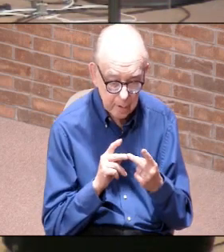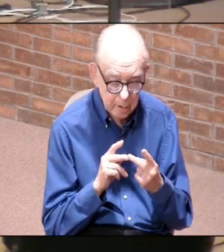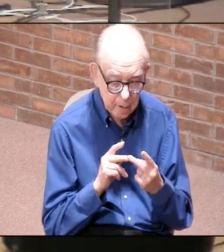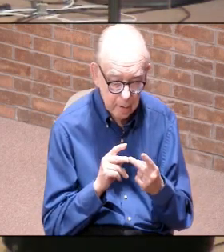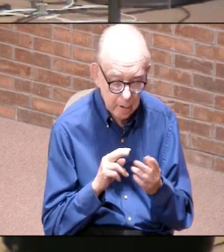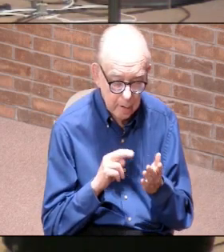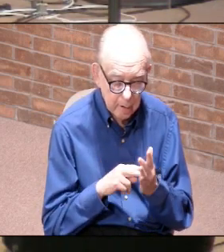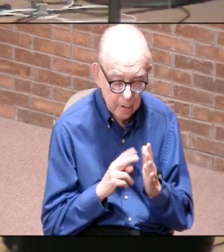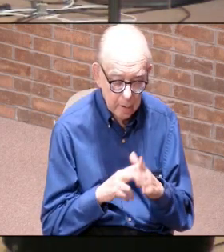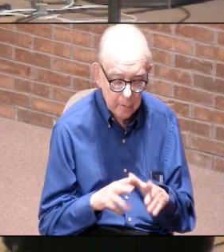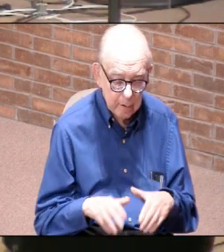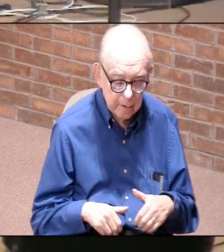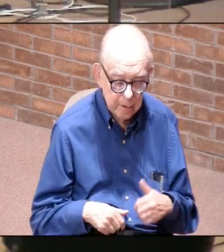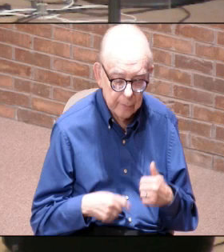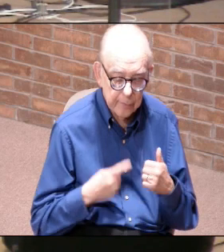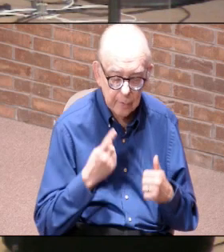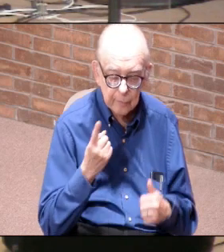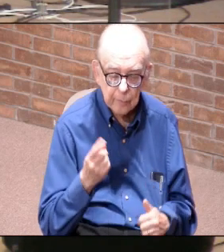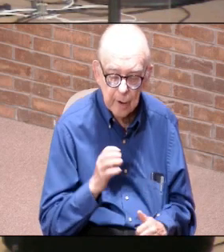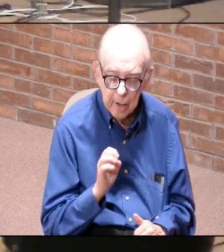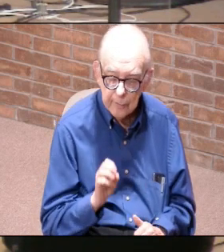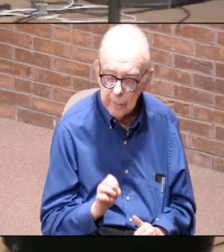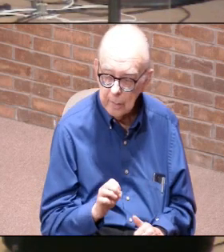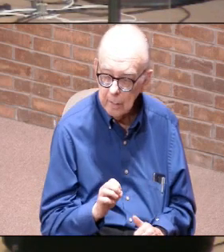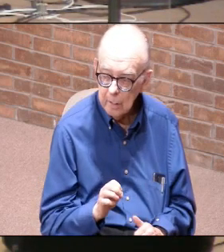meant to live forever